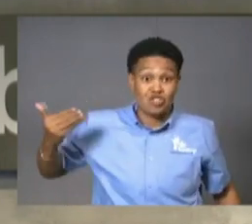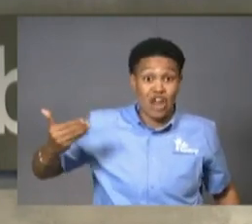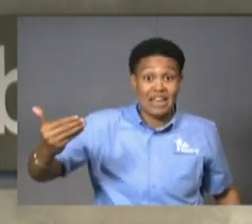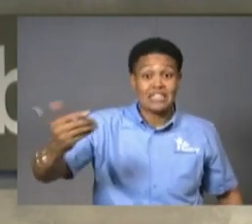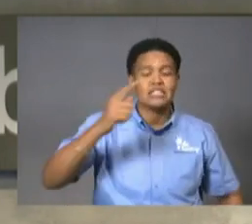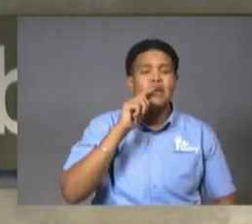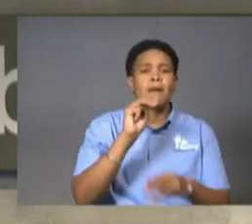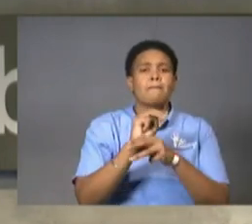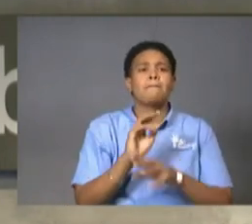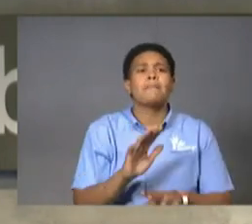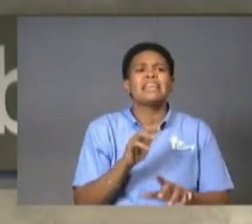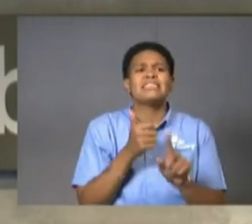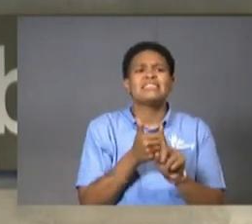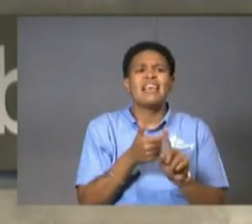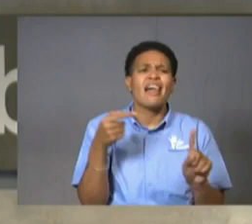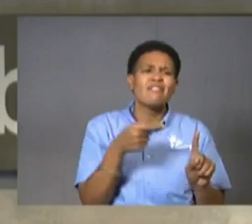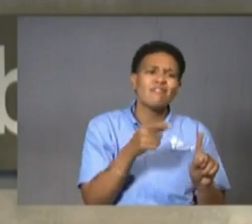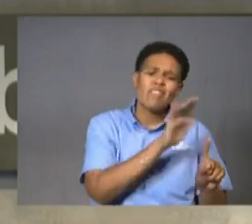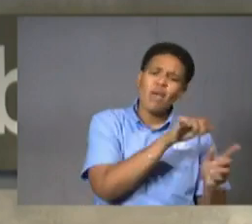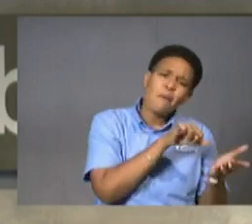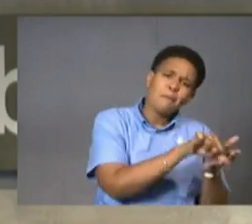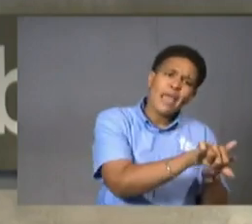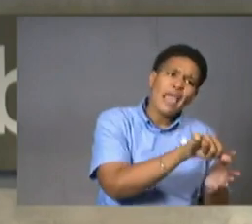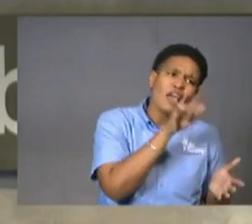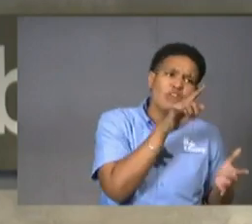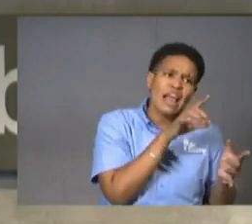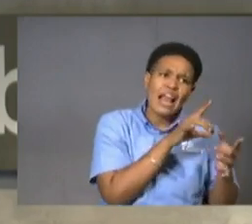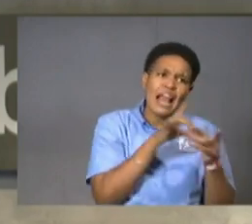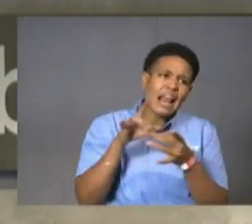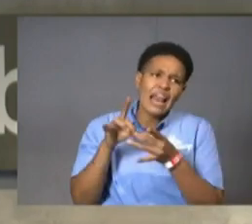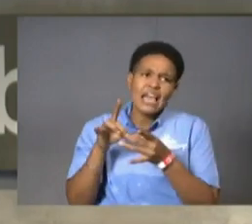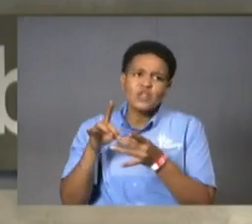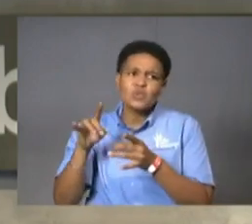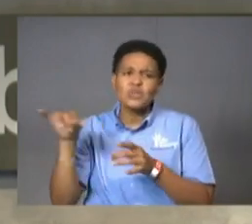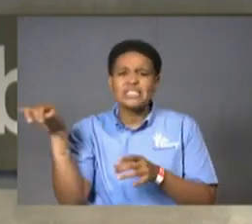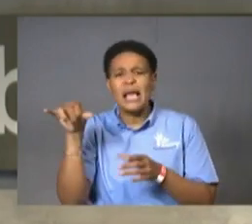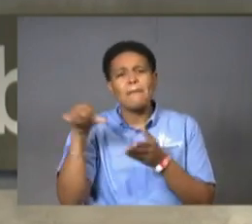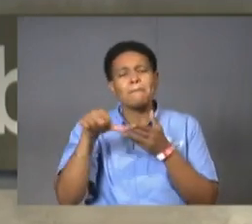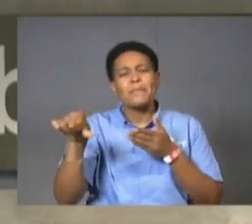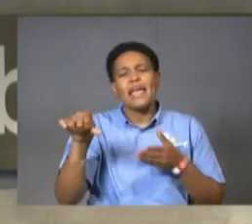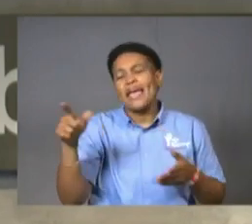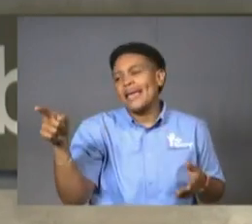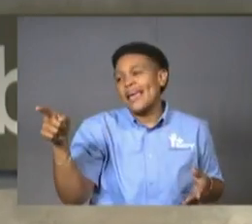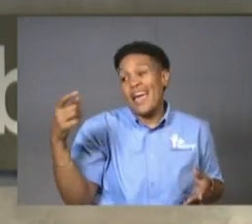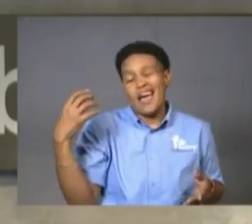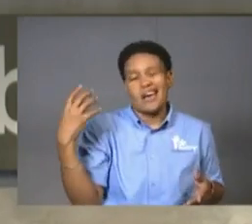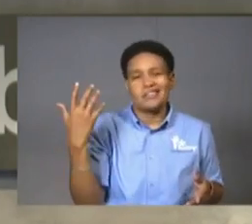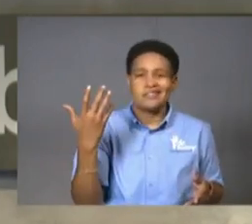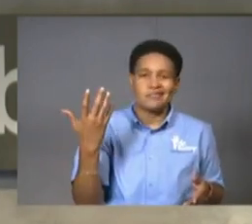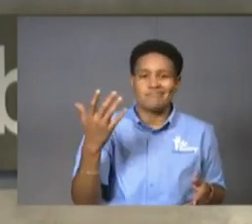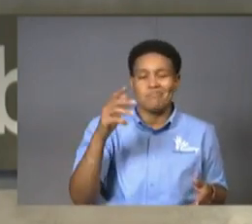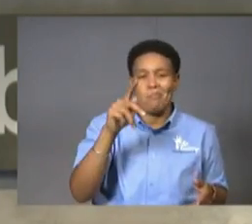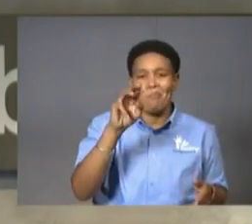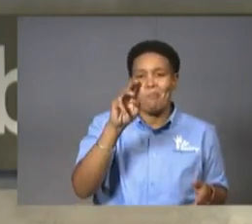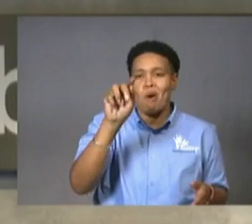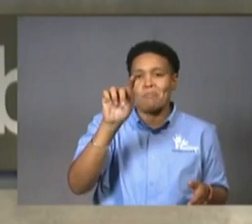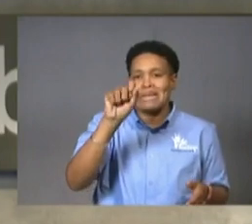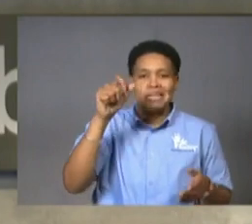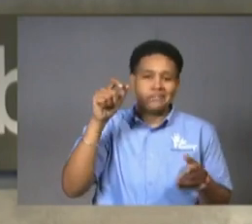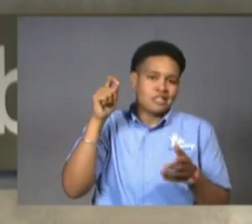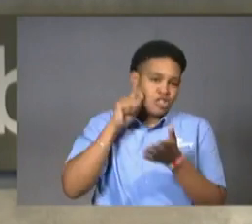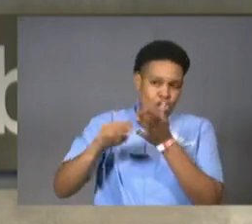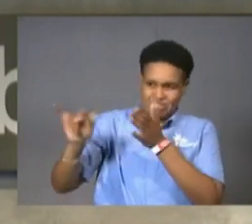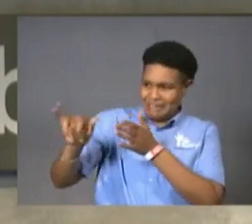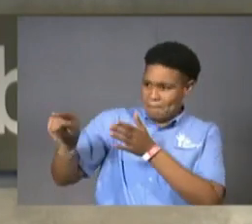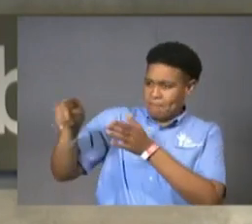ministers have been, their pay has been linked to the pay of permanent secretaries. So it would stand to reason and stand to order that